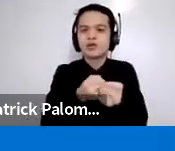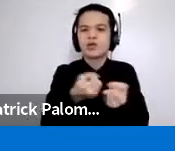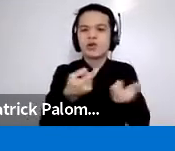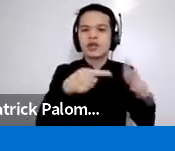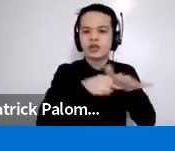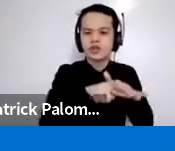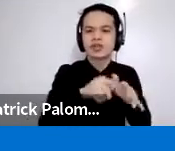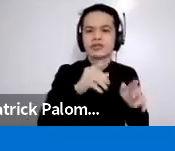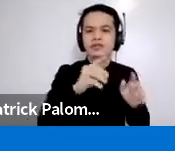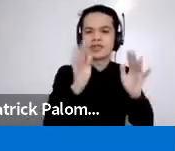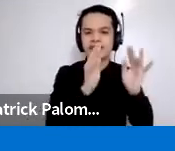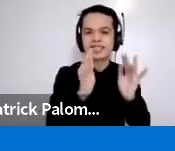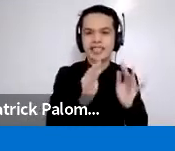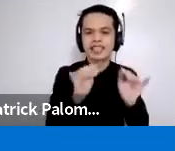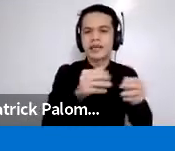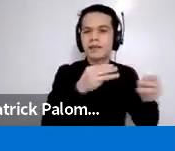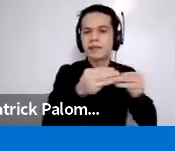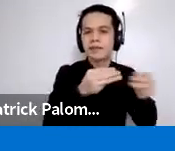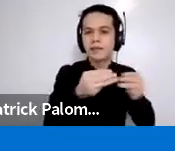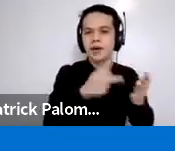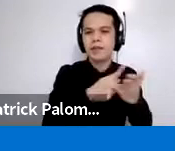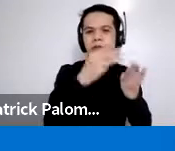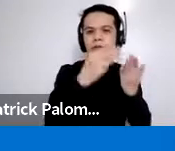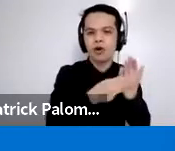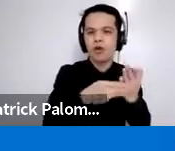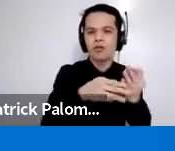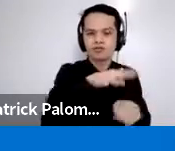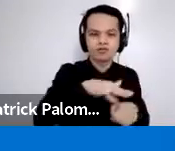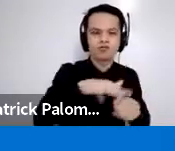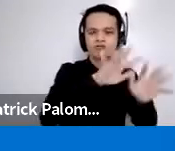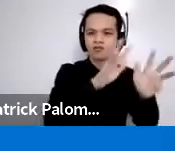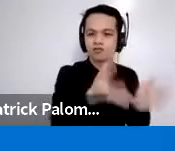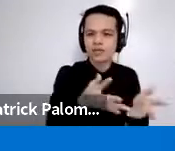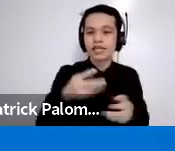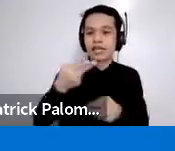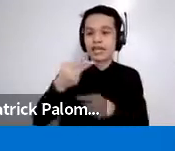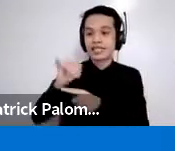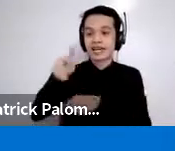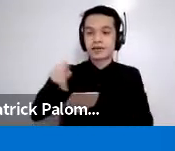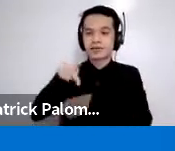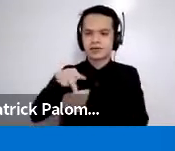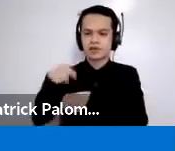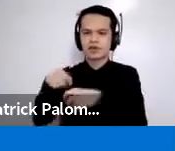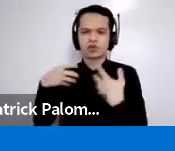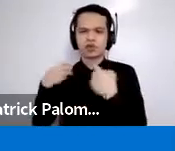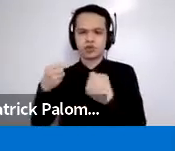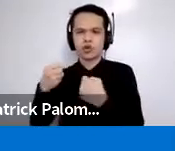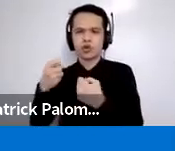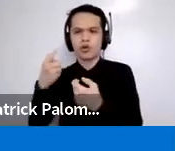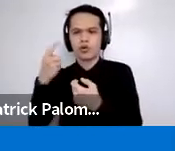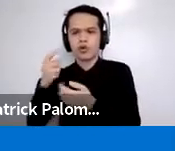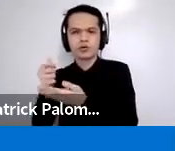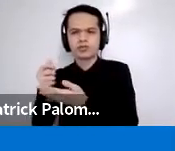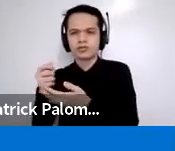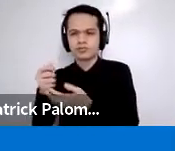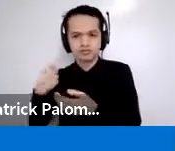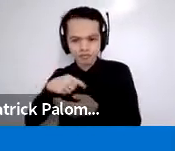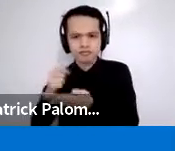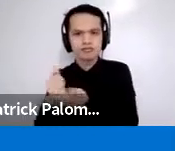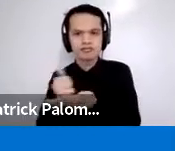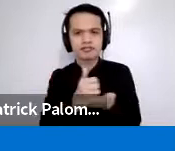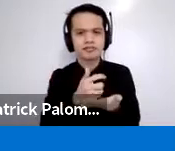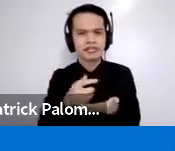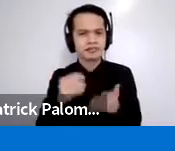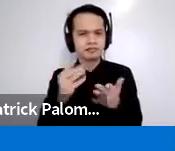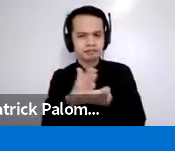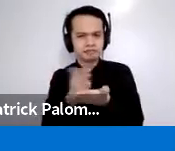management programming worldwide. UNCHR Philippines has a strong expertise under this topic. Let me share with you some examples of best